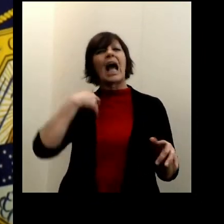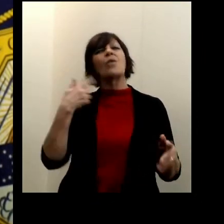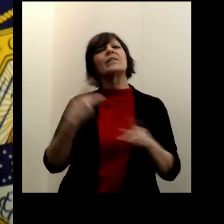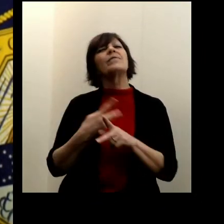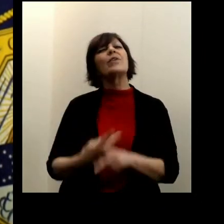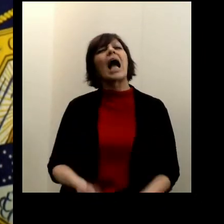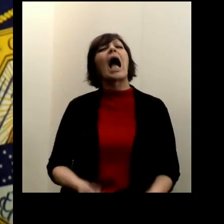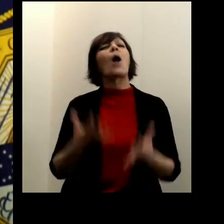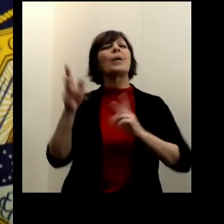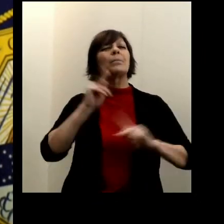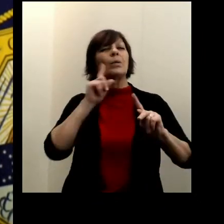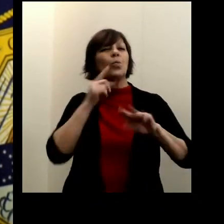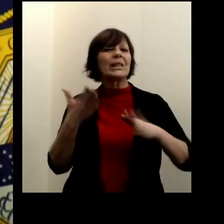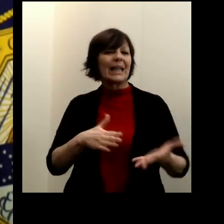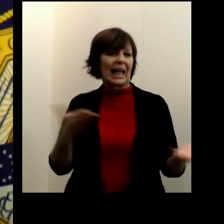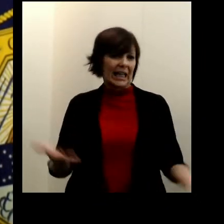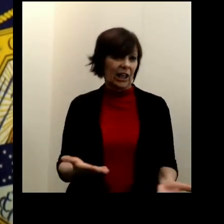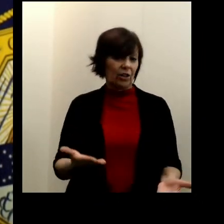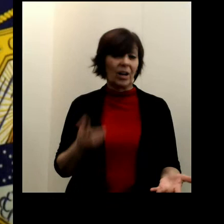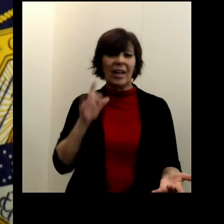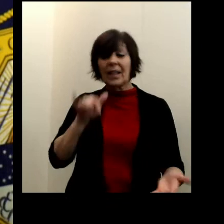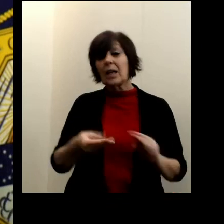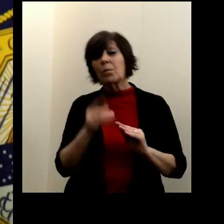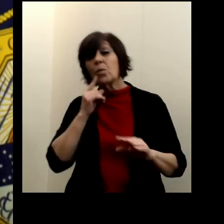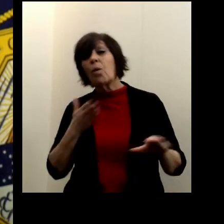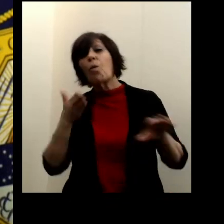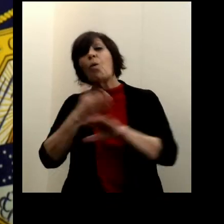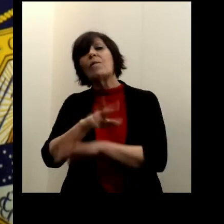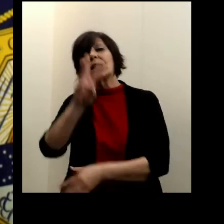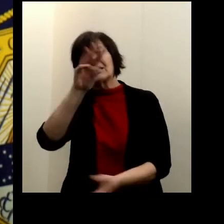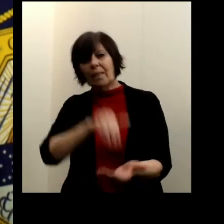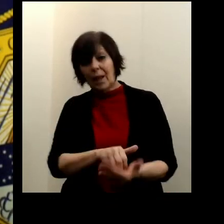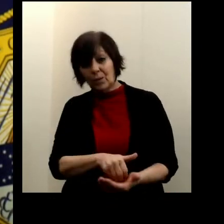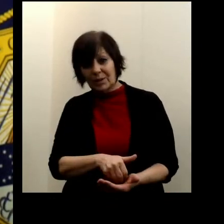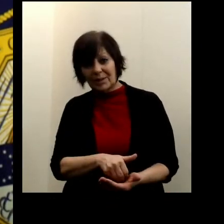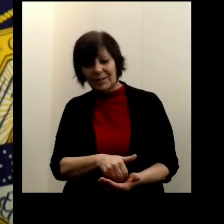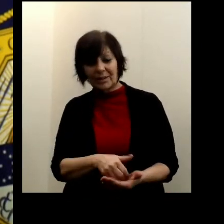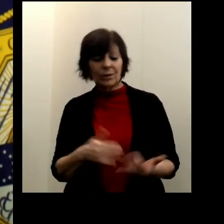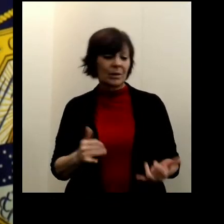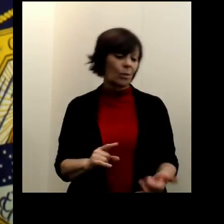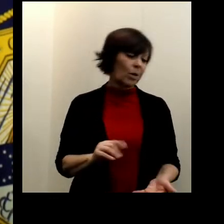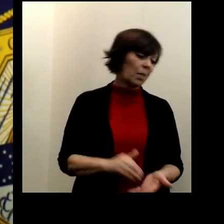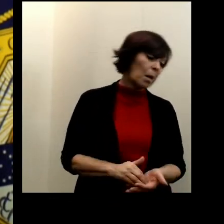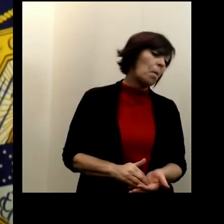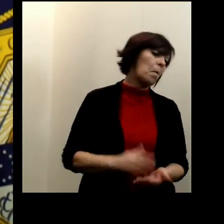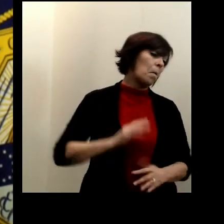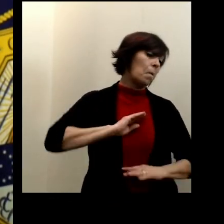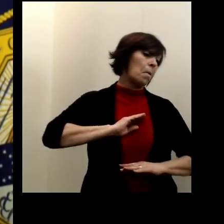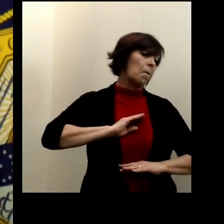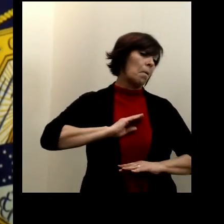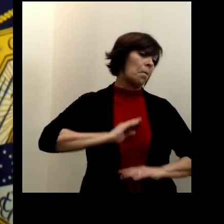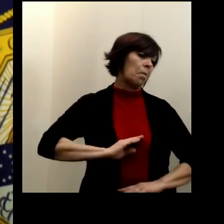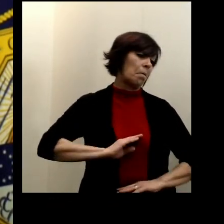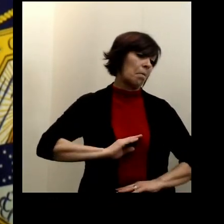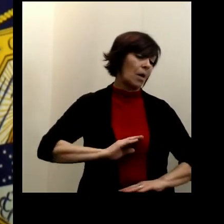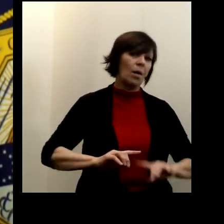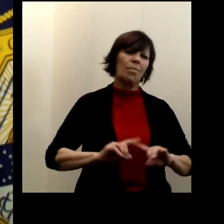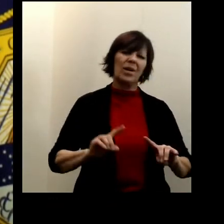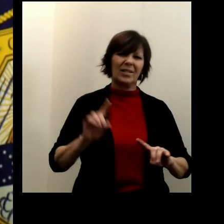and it was over 6,000. So looking as it is now, I mean, we were worried that we could